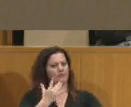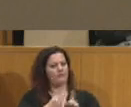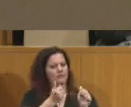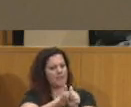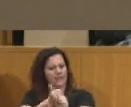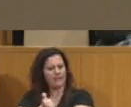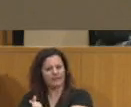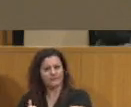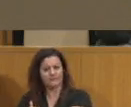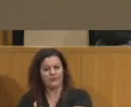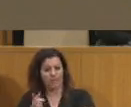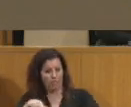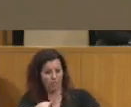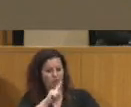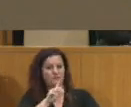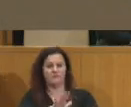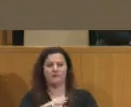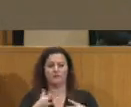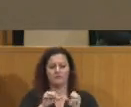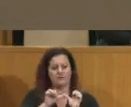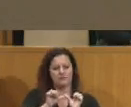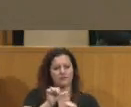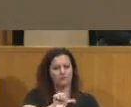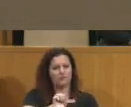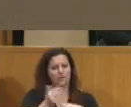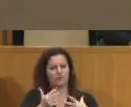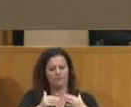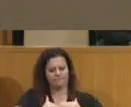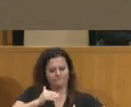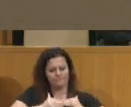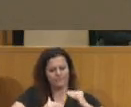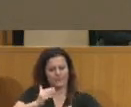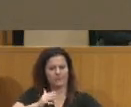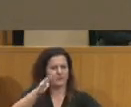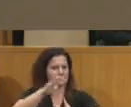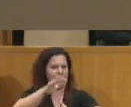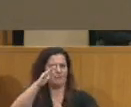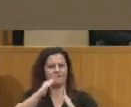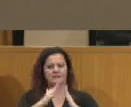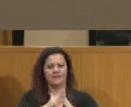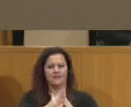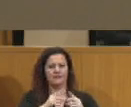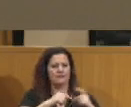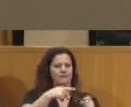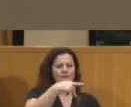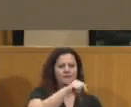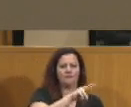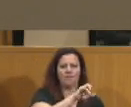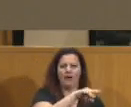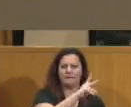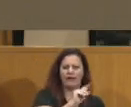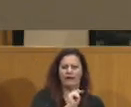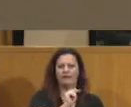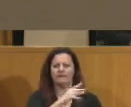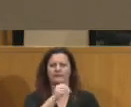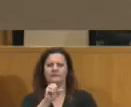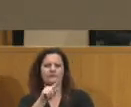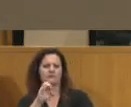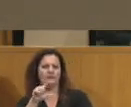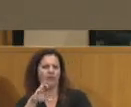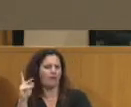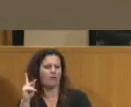number dialed, every personal introduction. This is what successful campaigns are built upon, authentic connection.